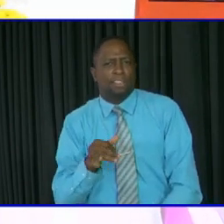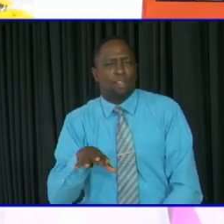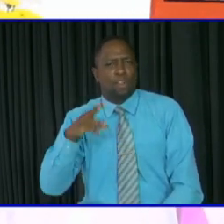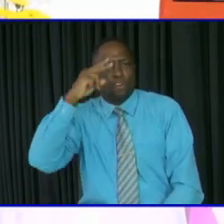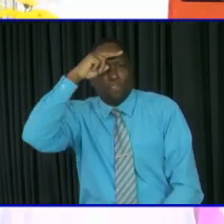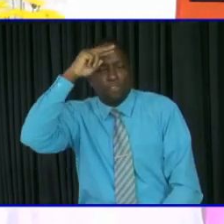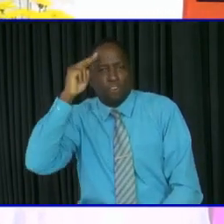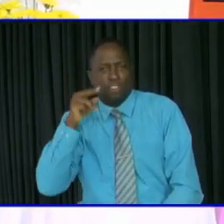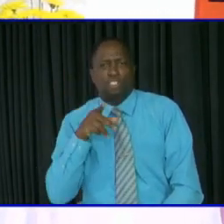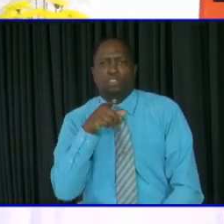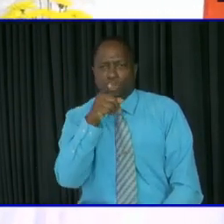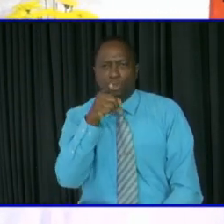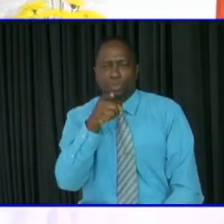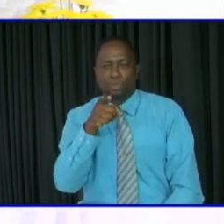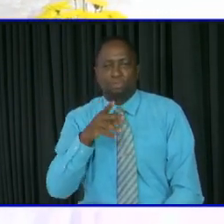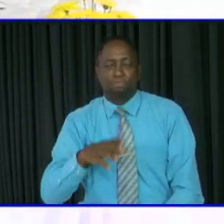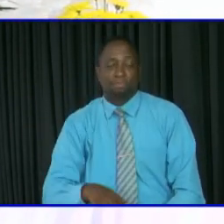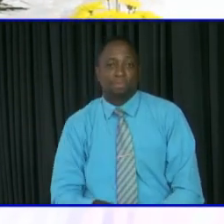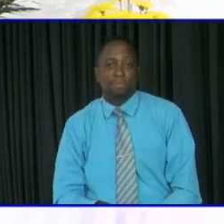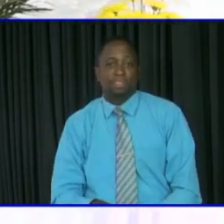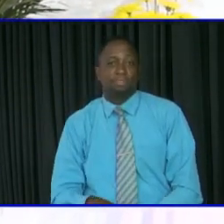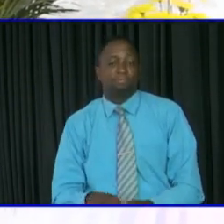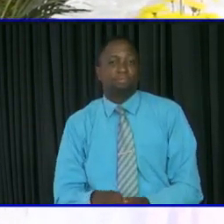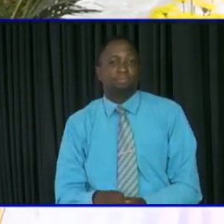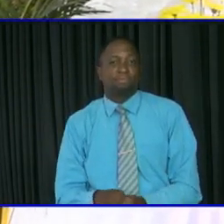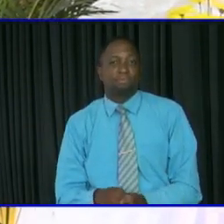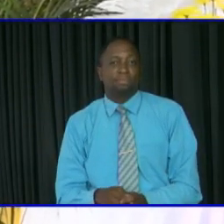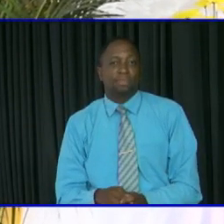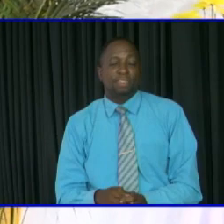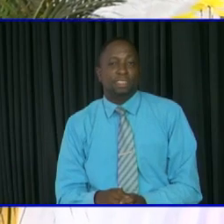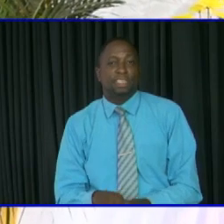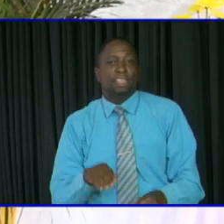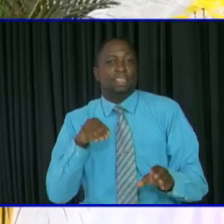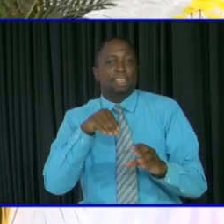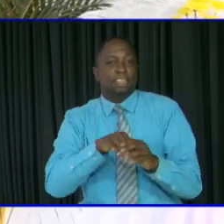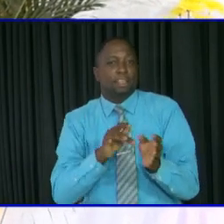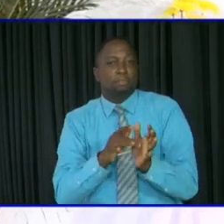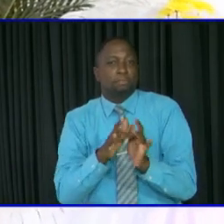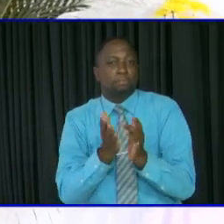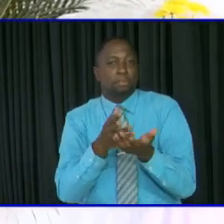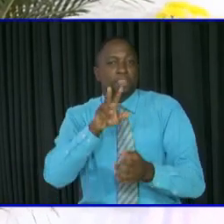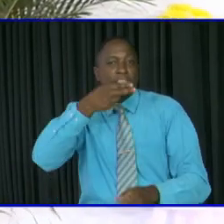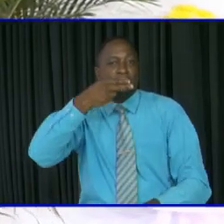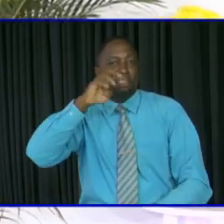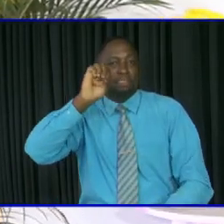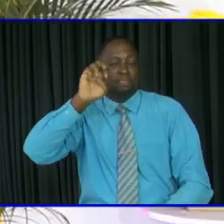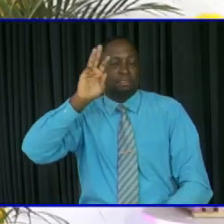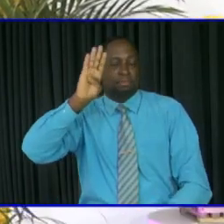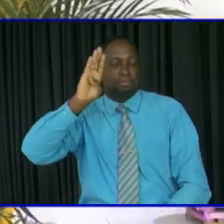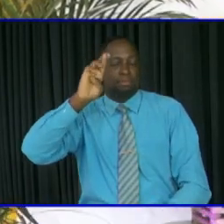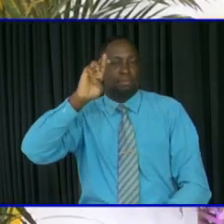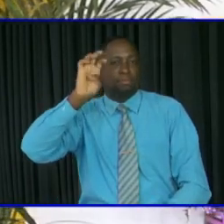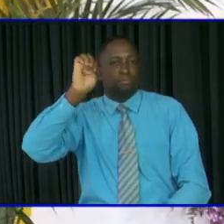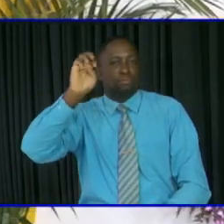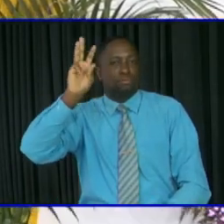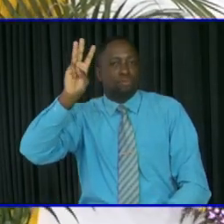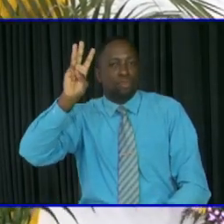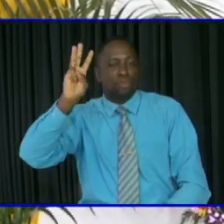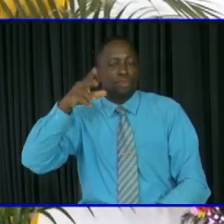you? In the Hebrew, there are two types of virgin. The married